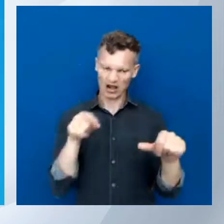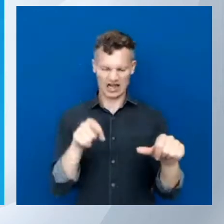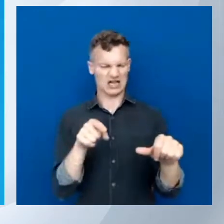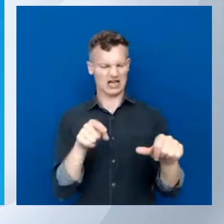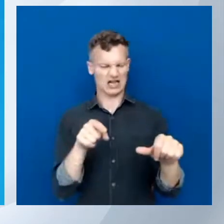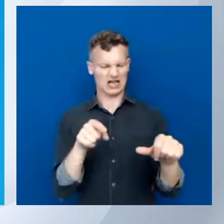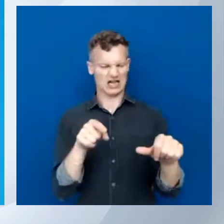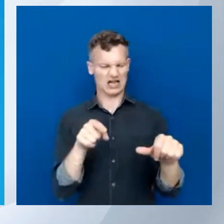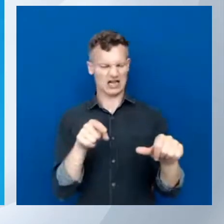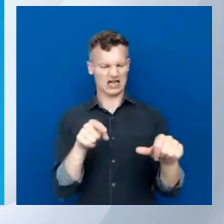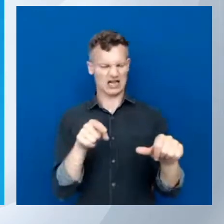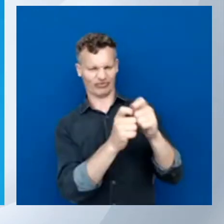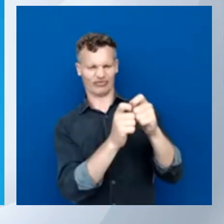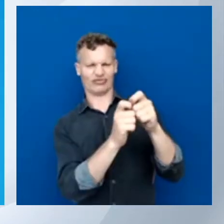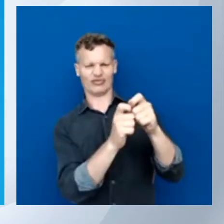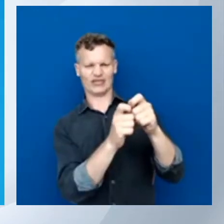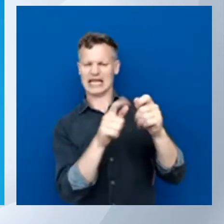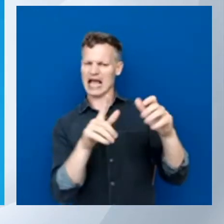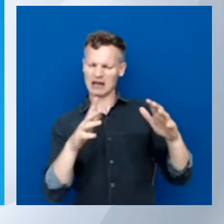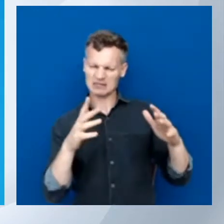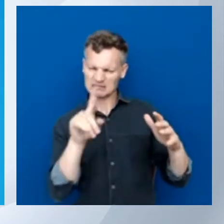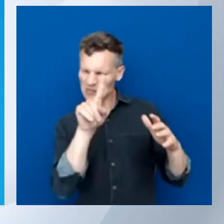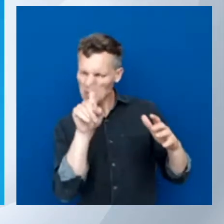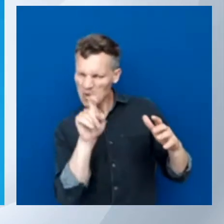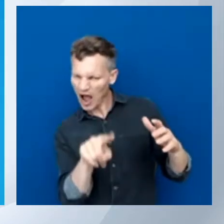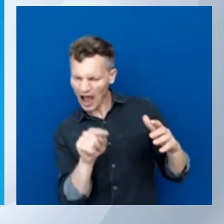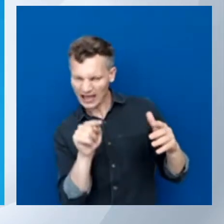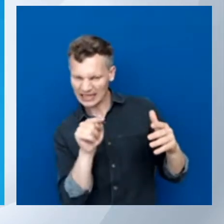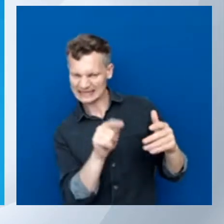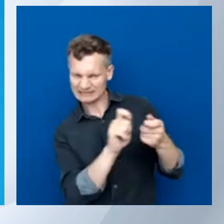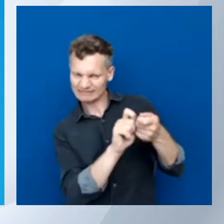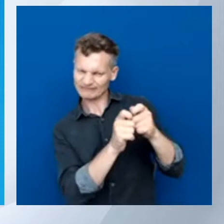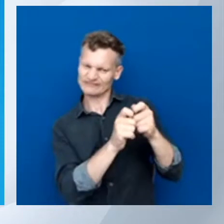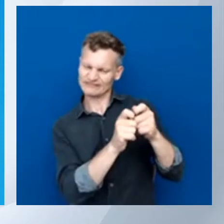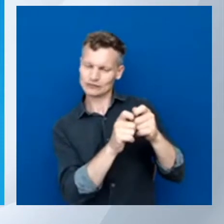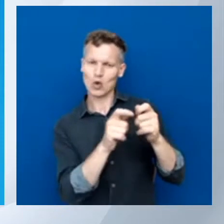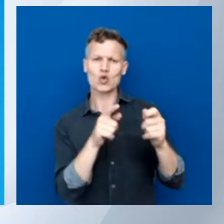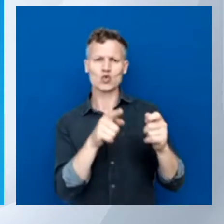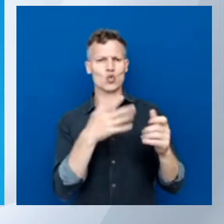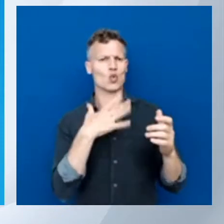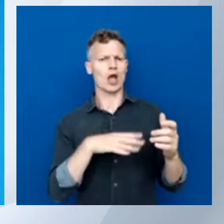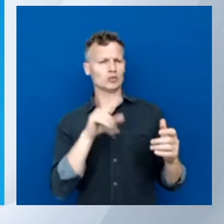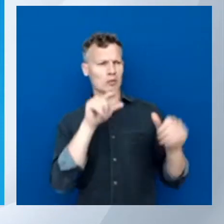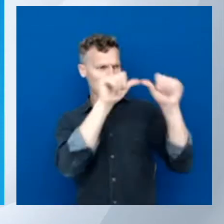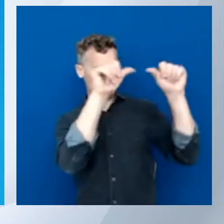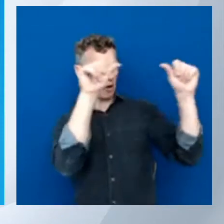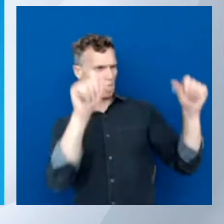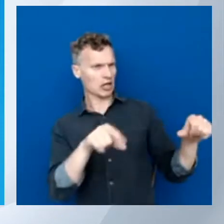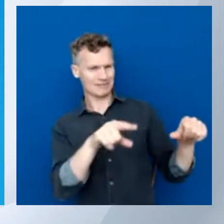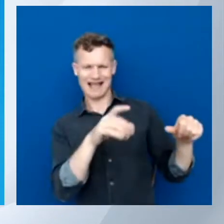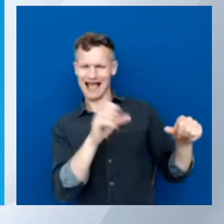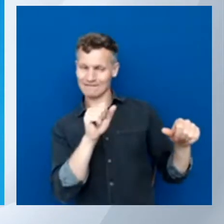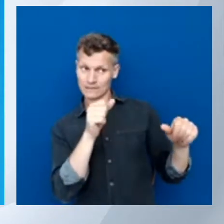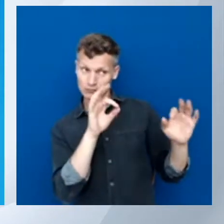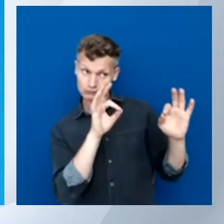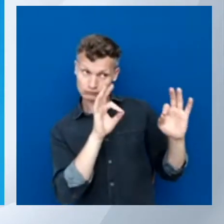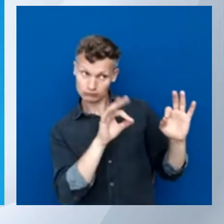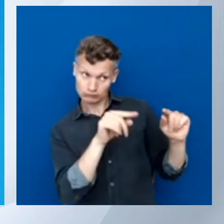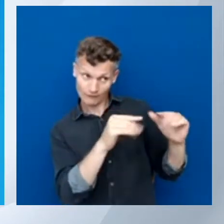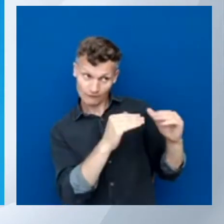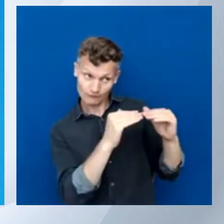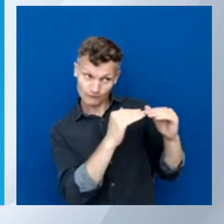want to detect fairness issues, whether your model discriminates, or you want to use it for human